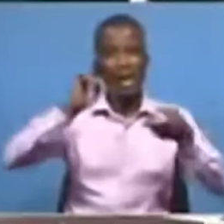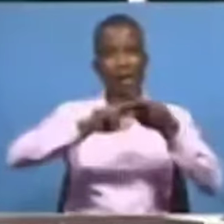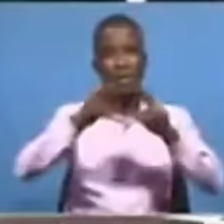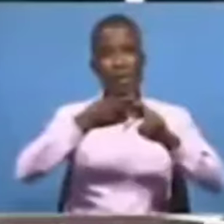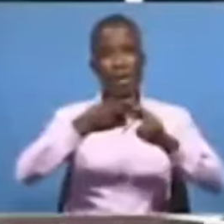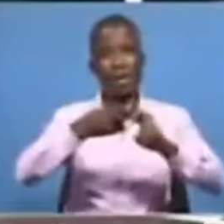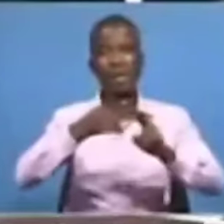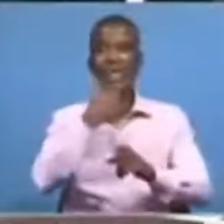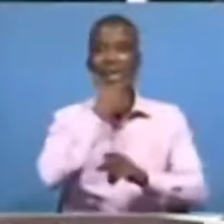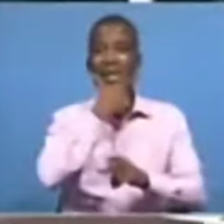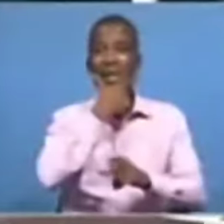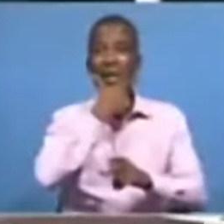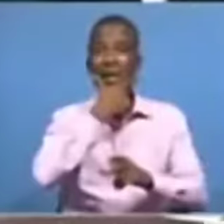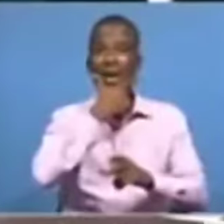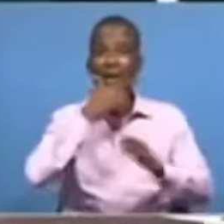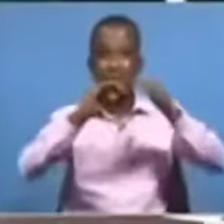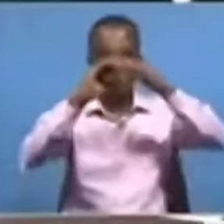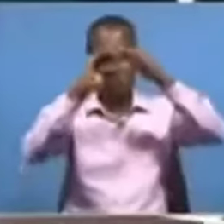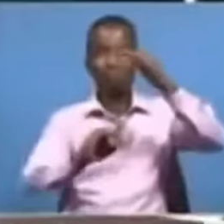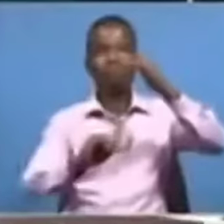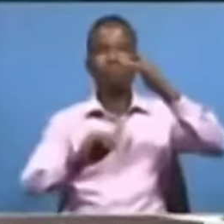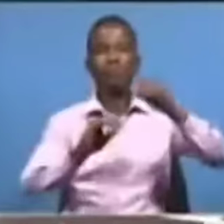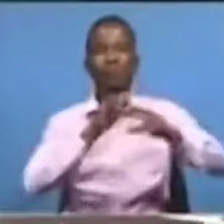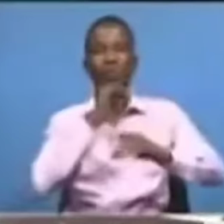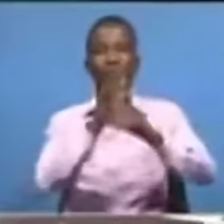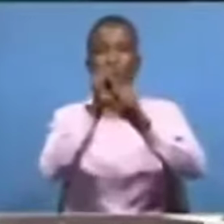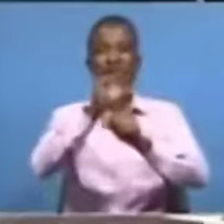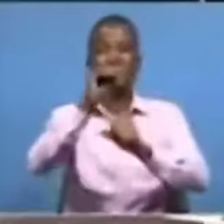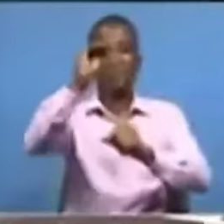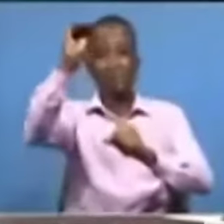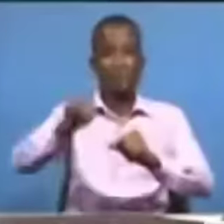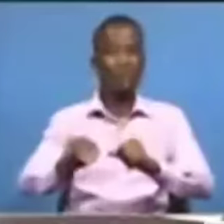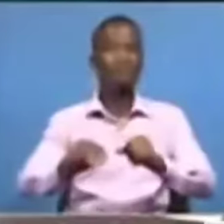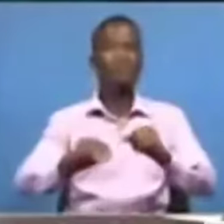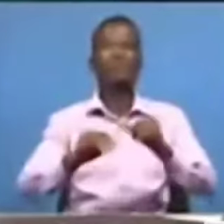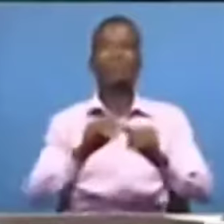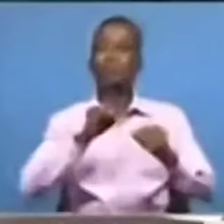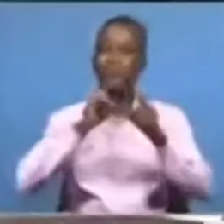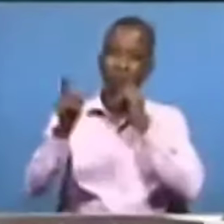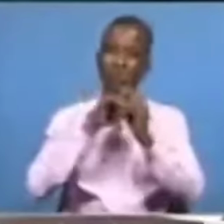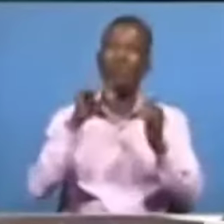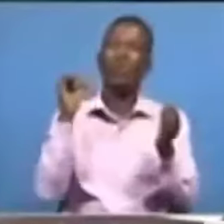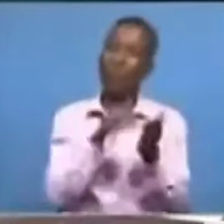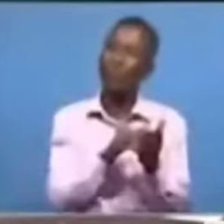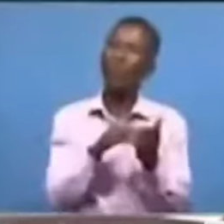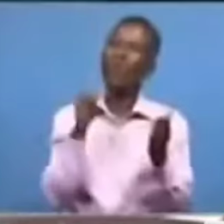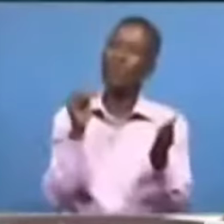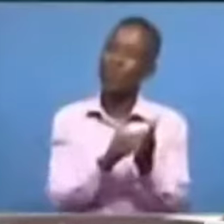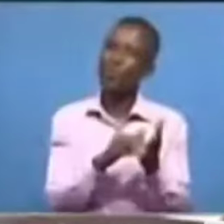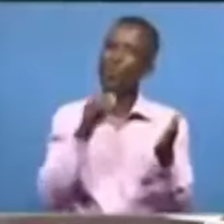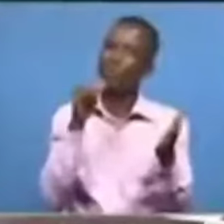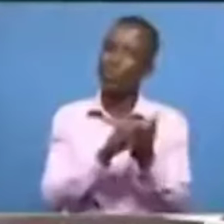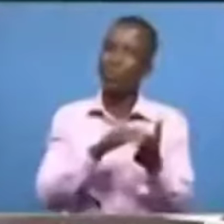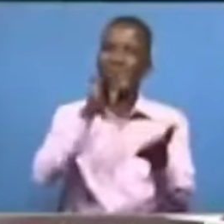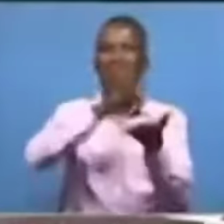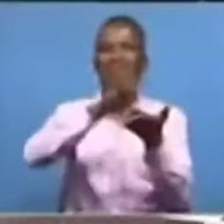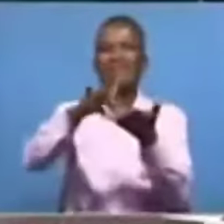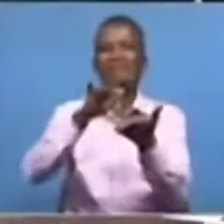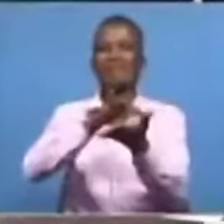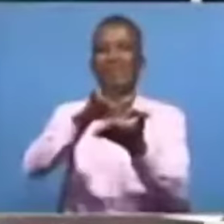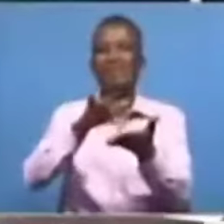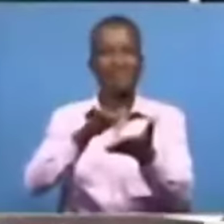that candidate Akufo-Addo did not get more than 50%. We've done the mathematics here over and over again, and you can do the mathematics